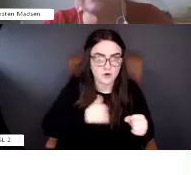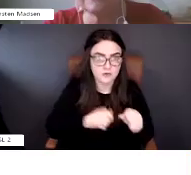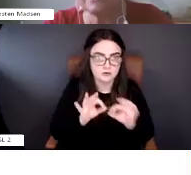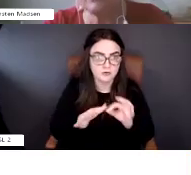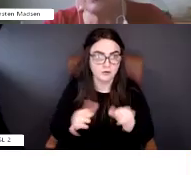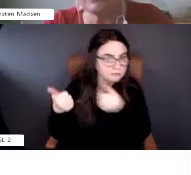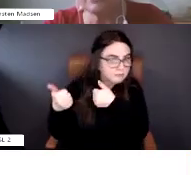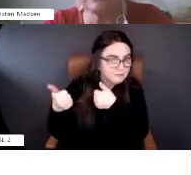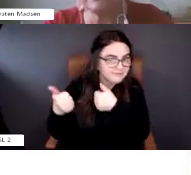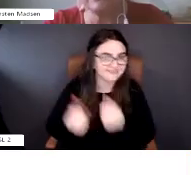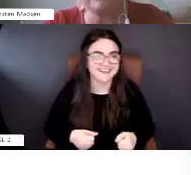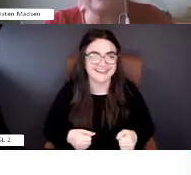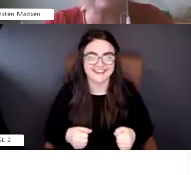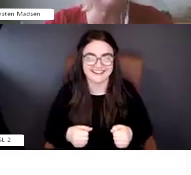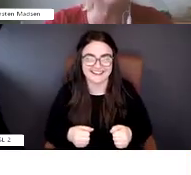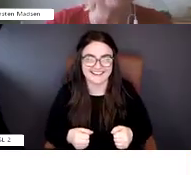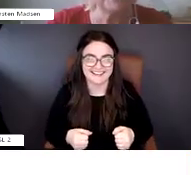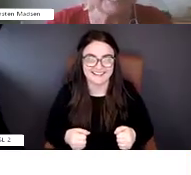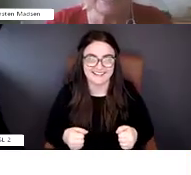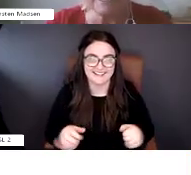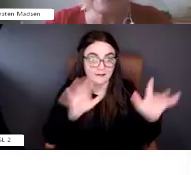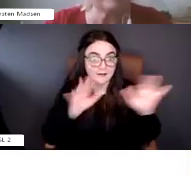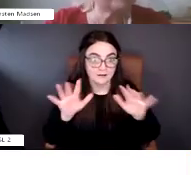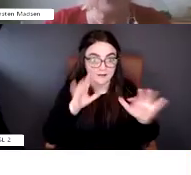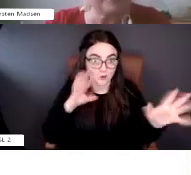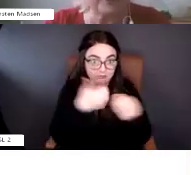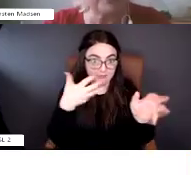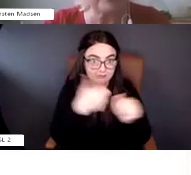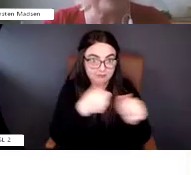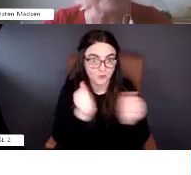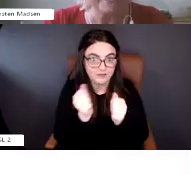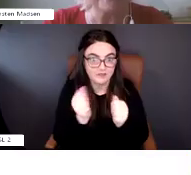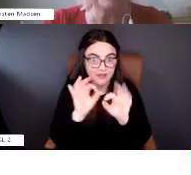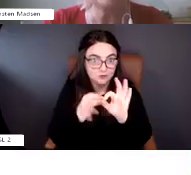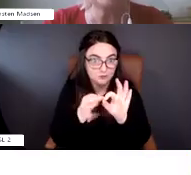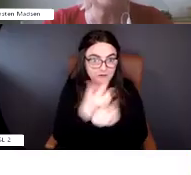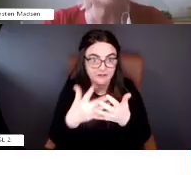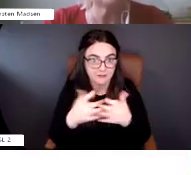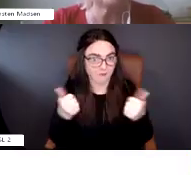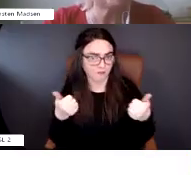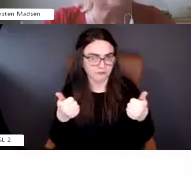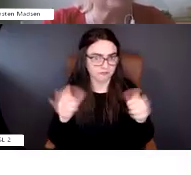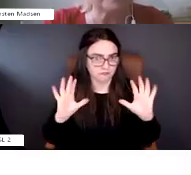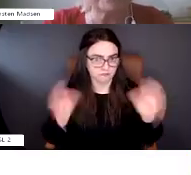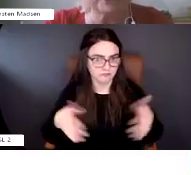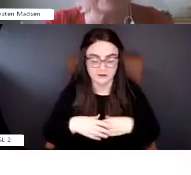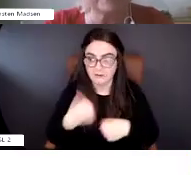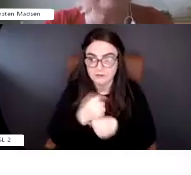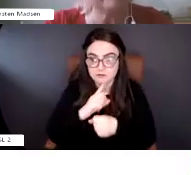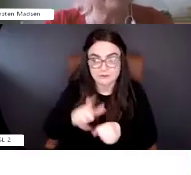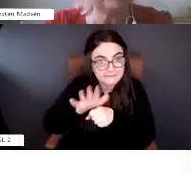superstars with regard to being able to interpret what I was saying, because I wanted to make sure there was time for